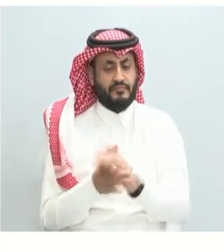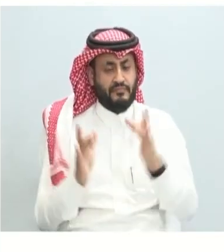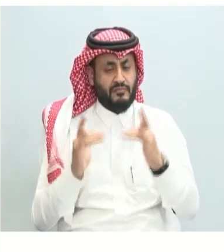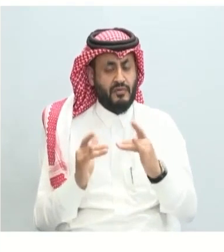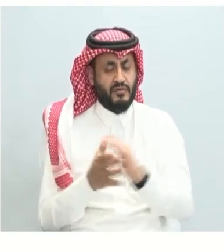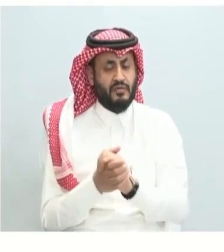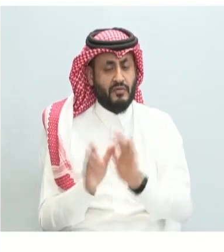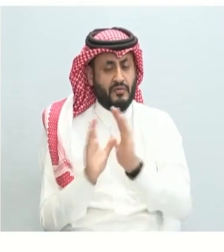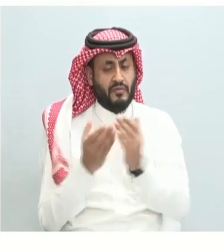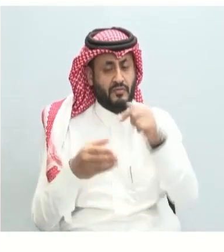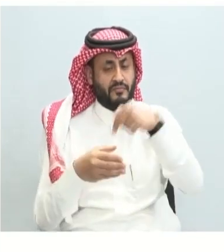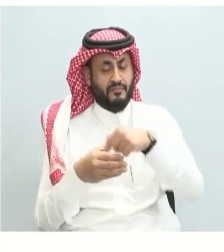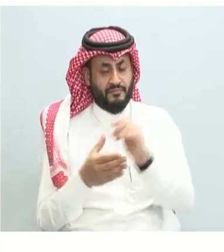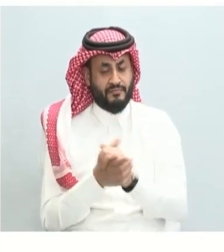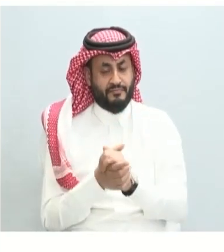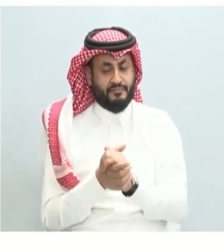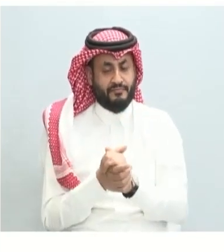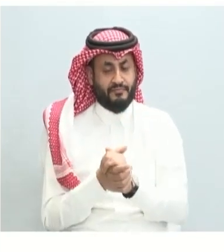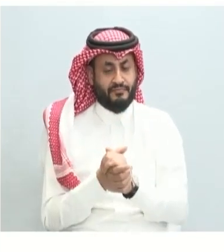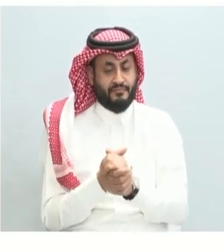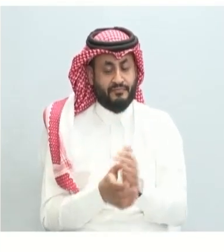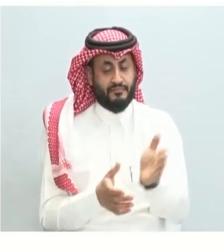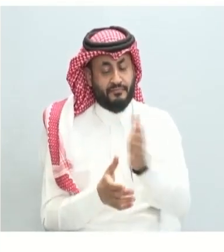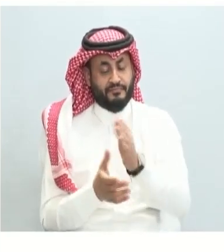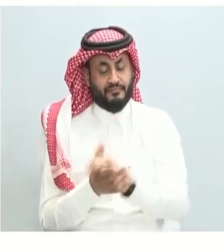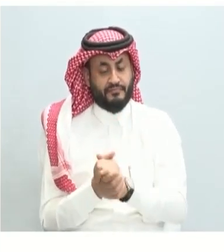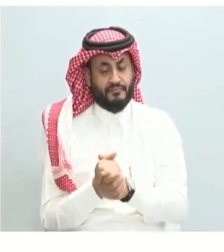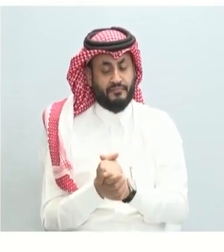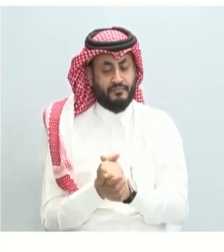in Kenan's room. Also, he said,